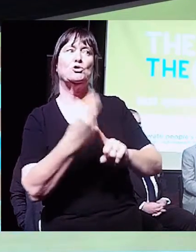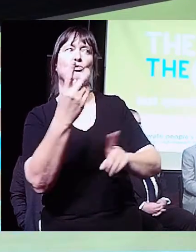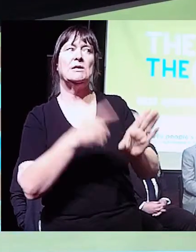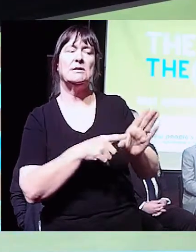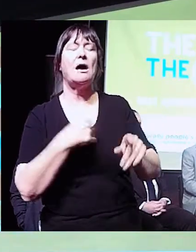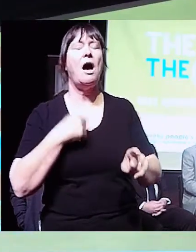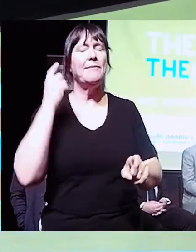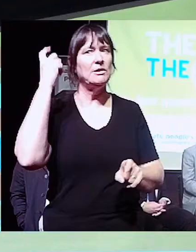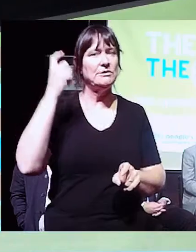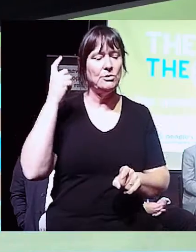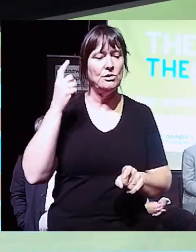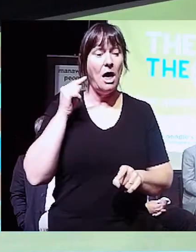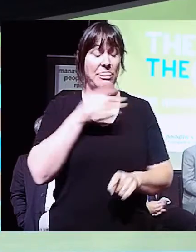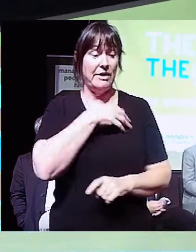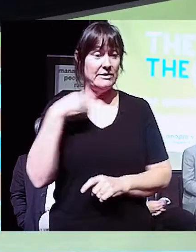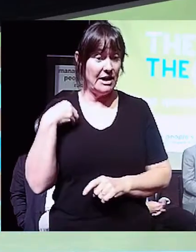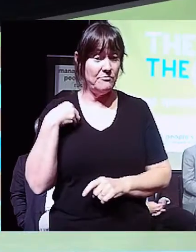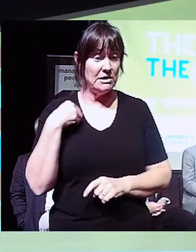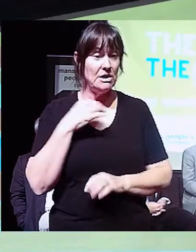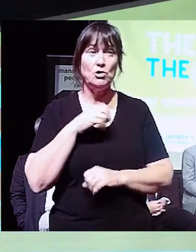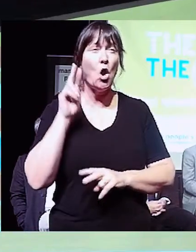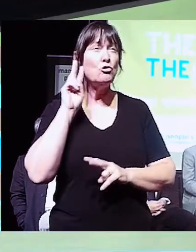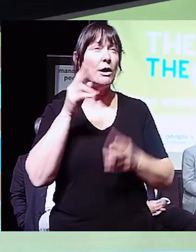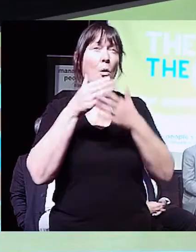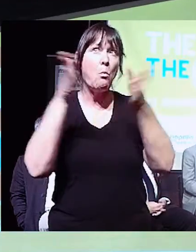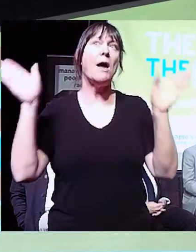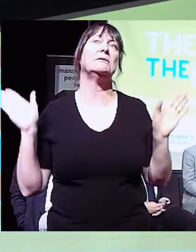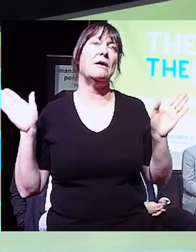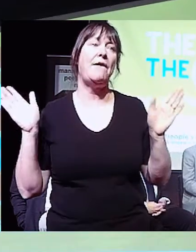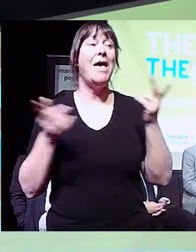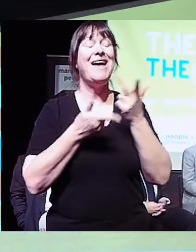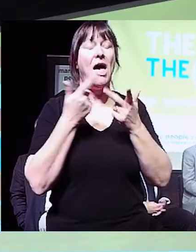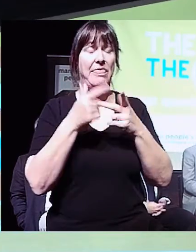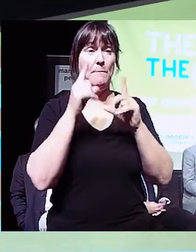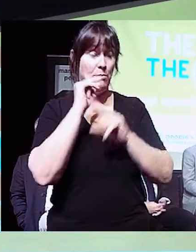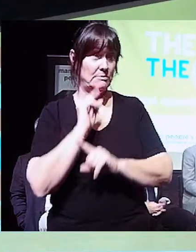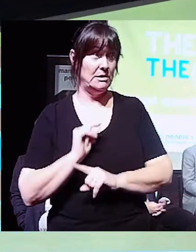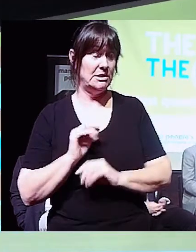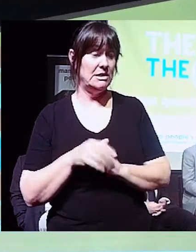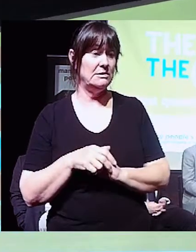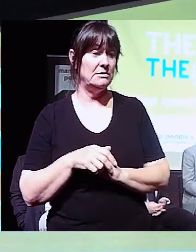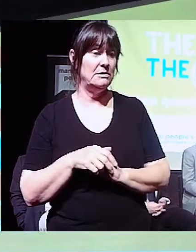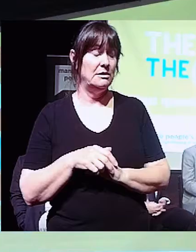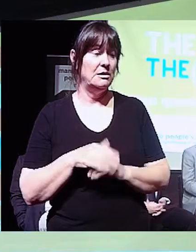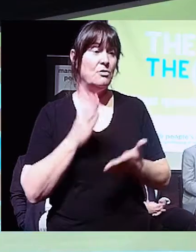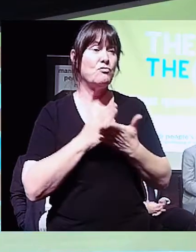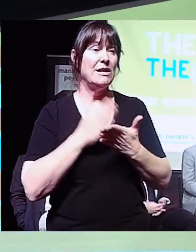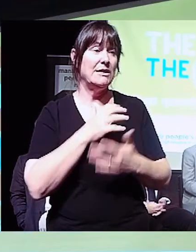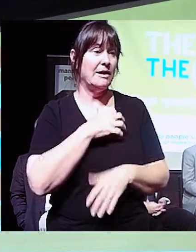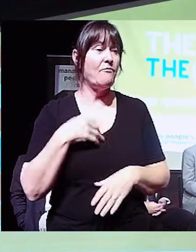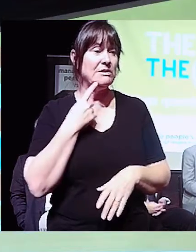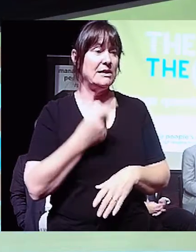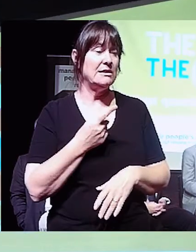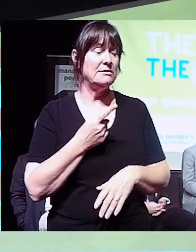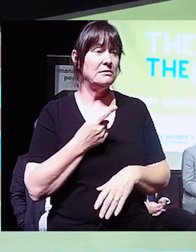I'm concerned that this government isn't looking wide enough at other possibilities, that basically it seems to be